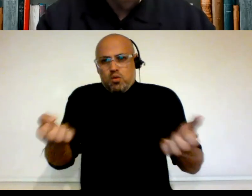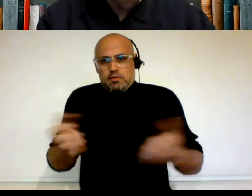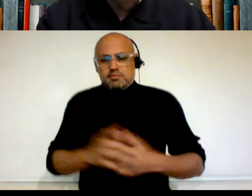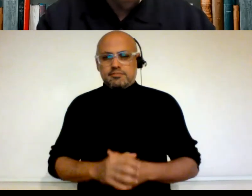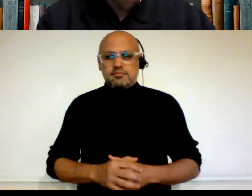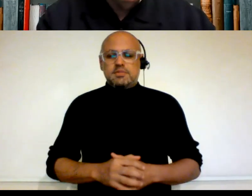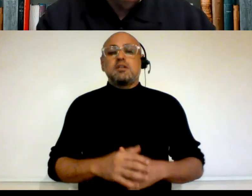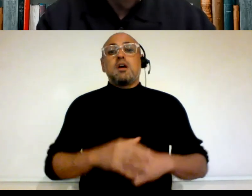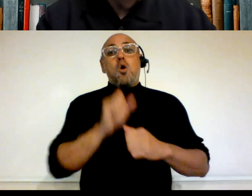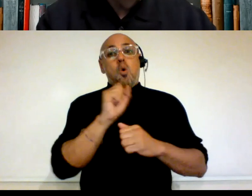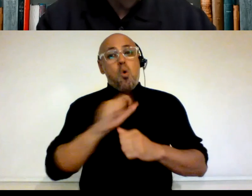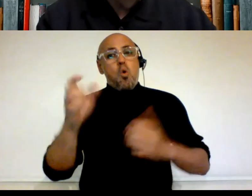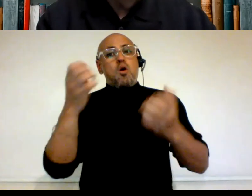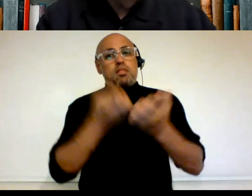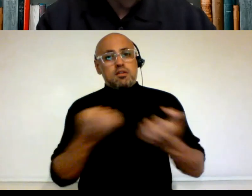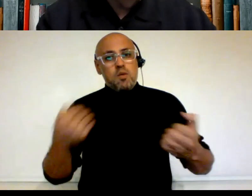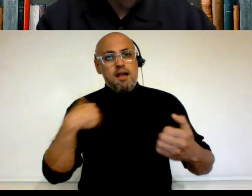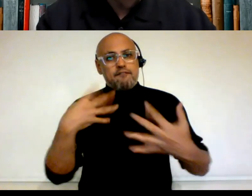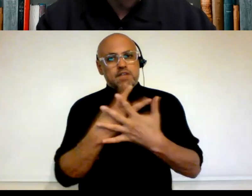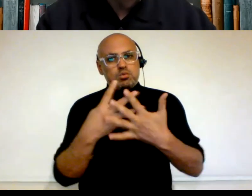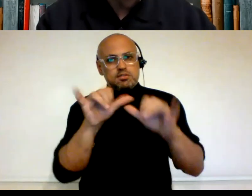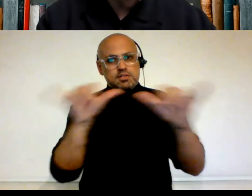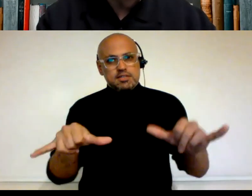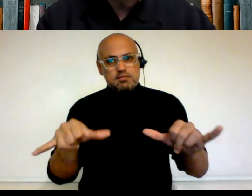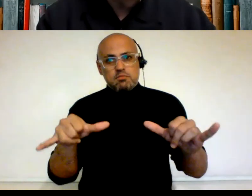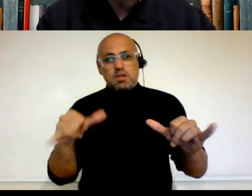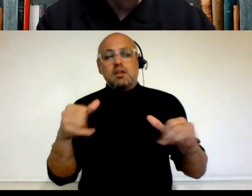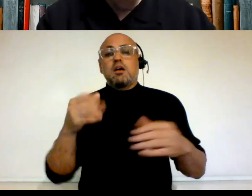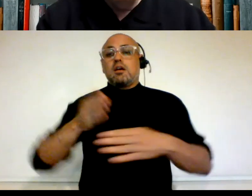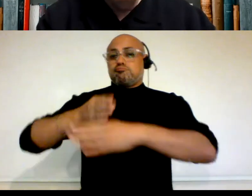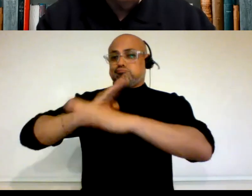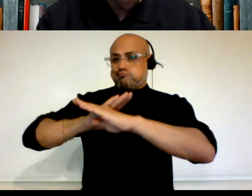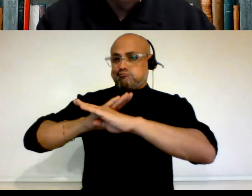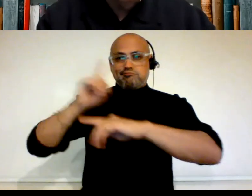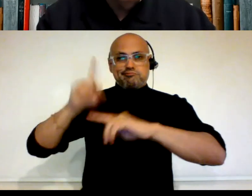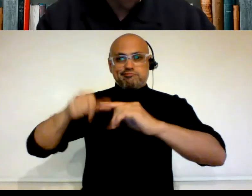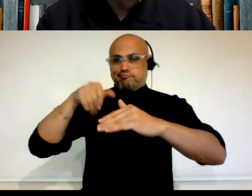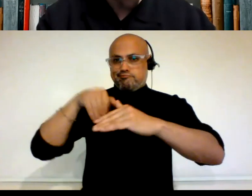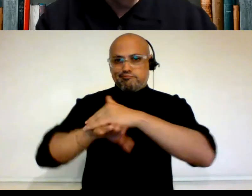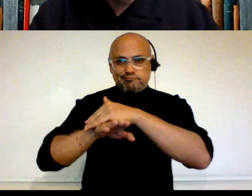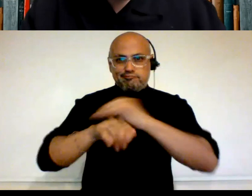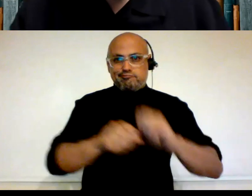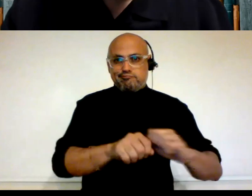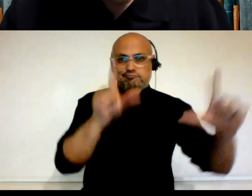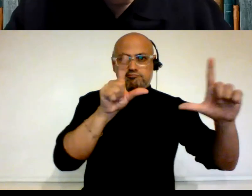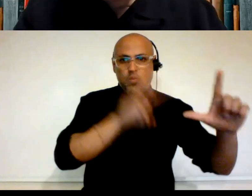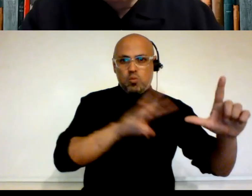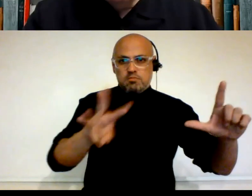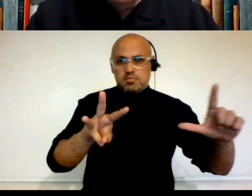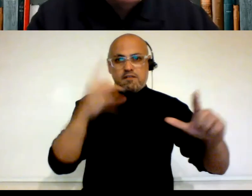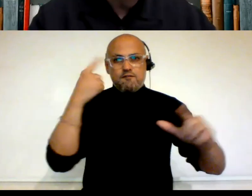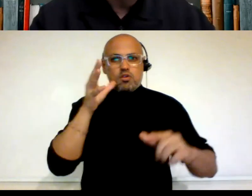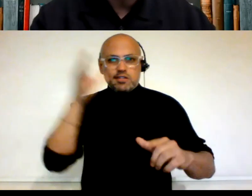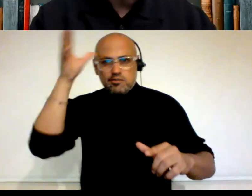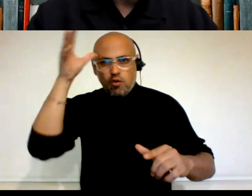all devices, they have filtering system that prevent them from going to the site that they are designed for adults or other